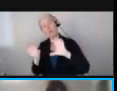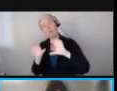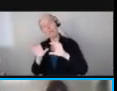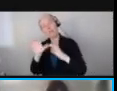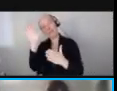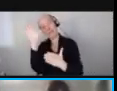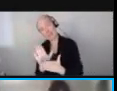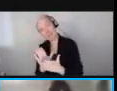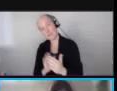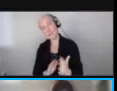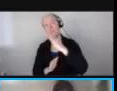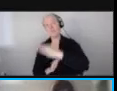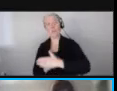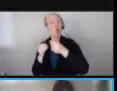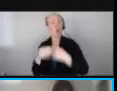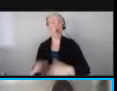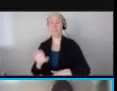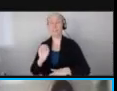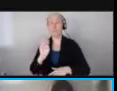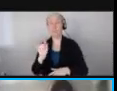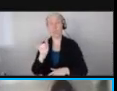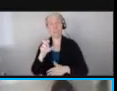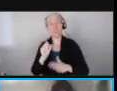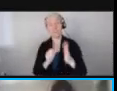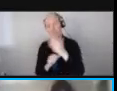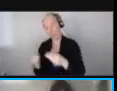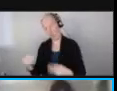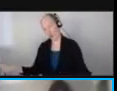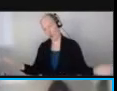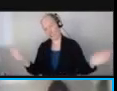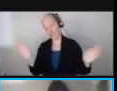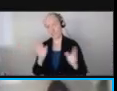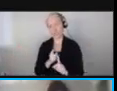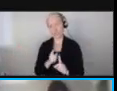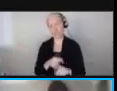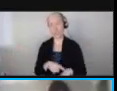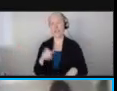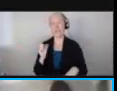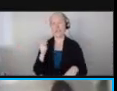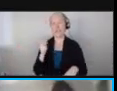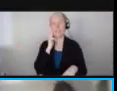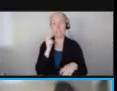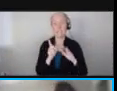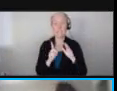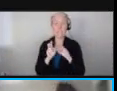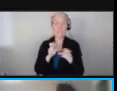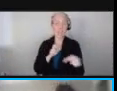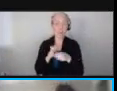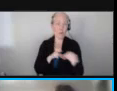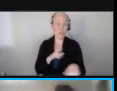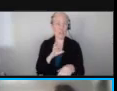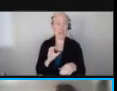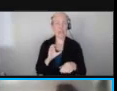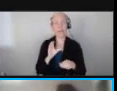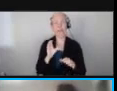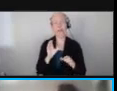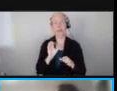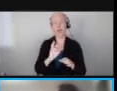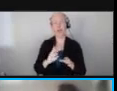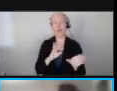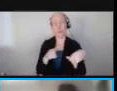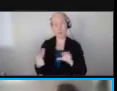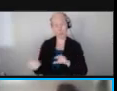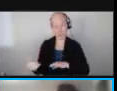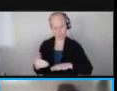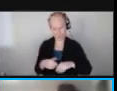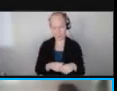mission. We've got lines to evacuation. We have lines to loss of crew life. We also down at the bottom, on the bottom